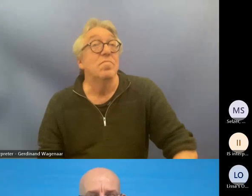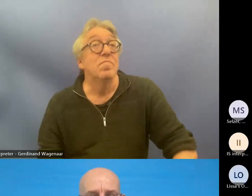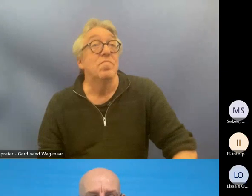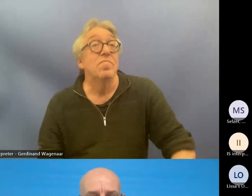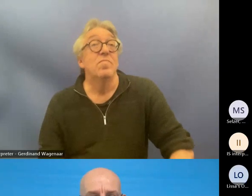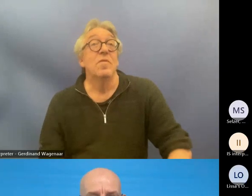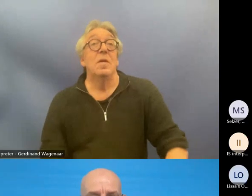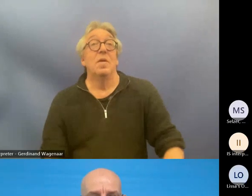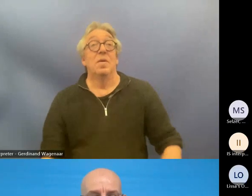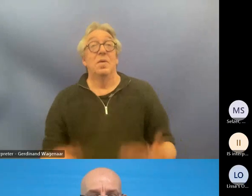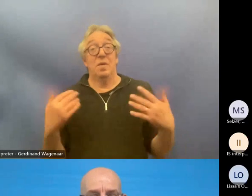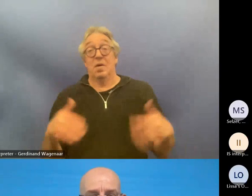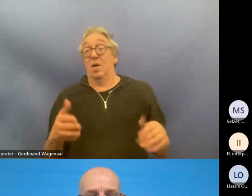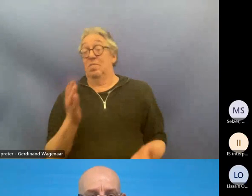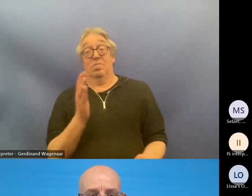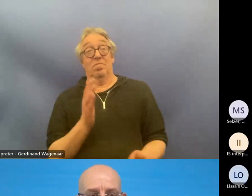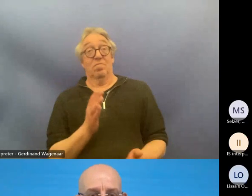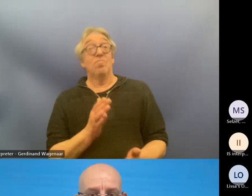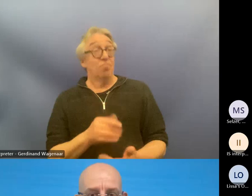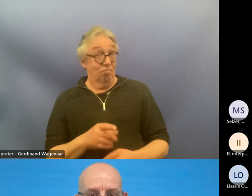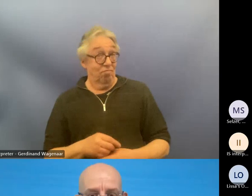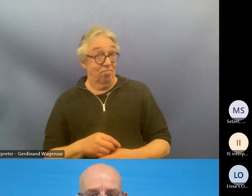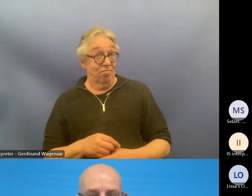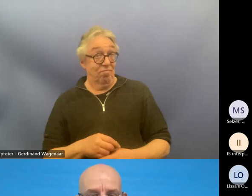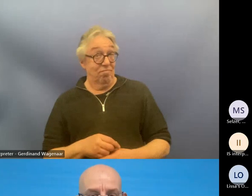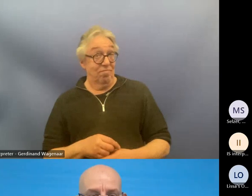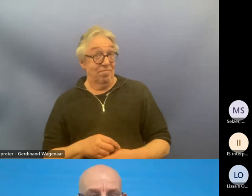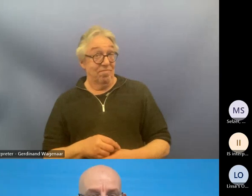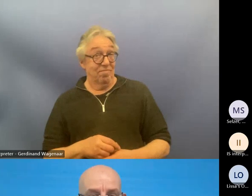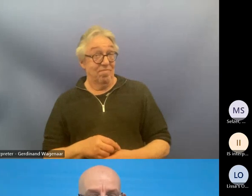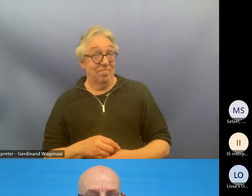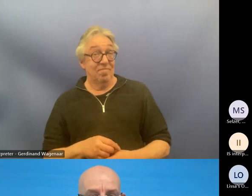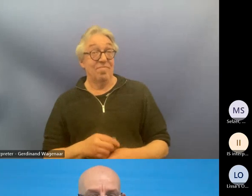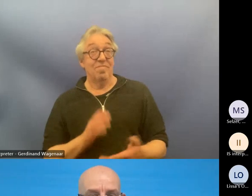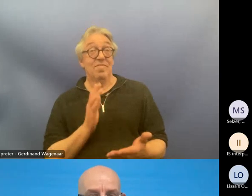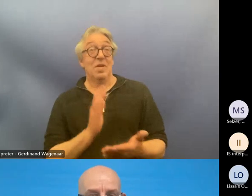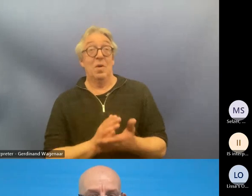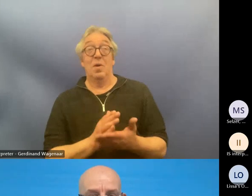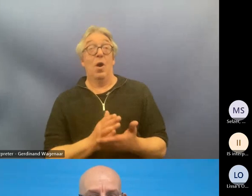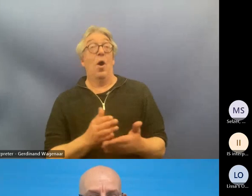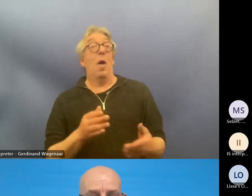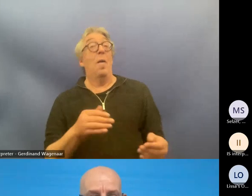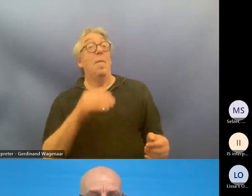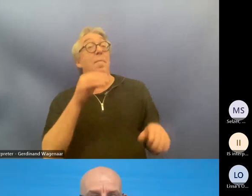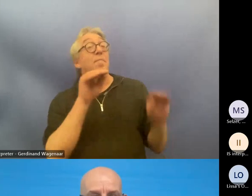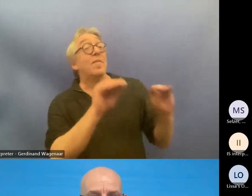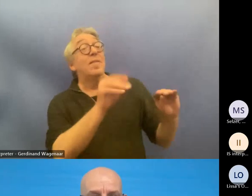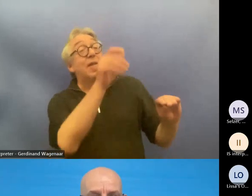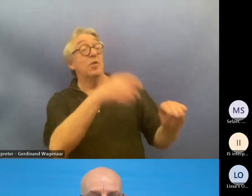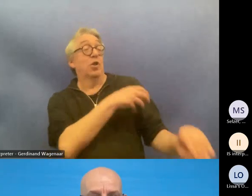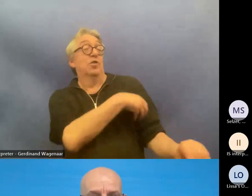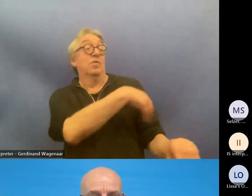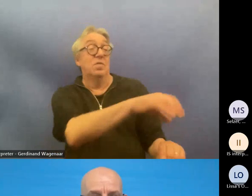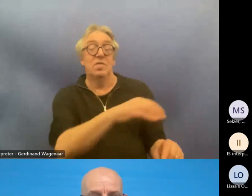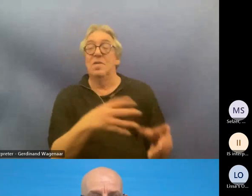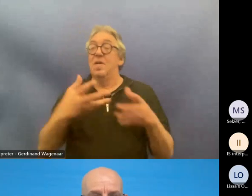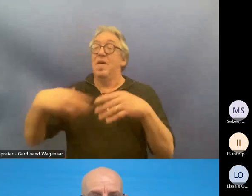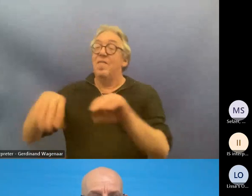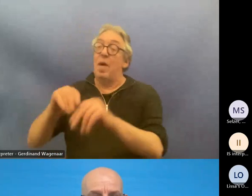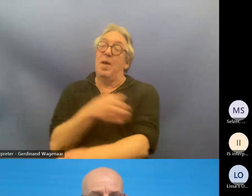Definitely empowering teachers and parents and creating partnerships are the key success for any project in this field. So thank you so